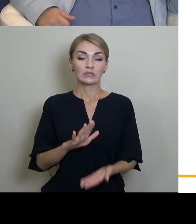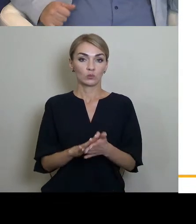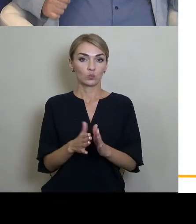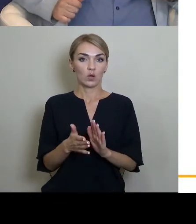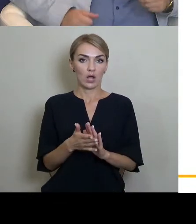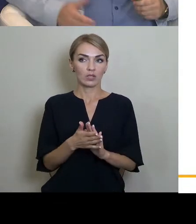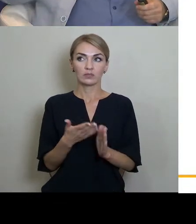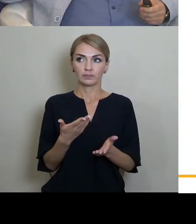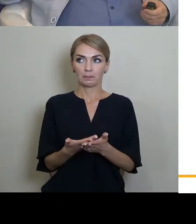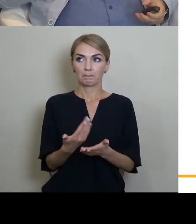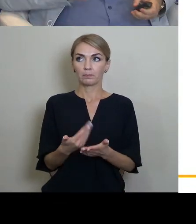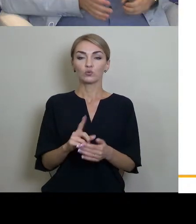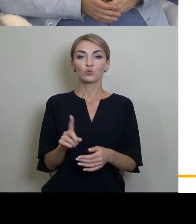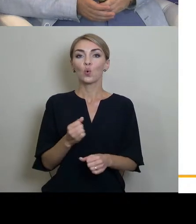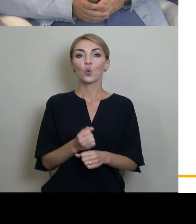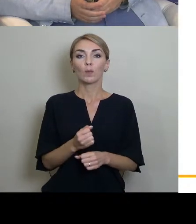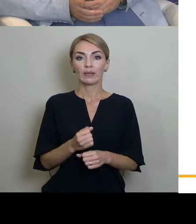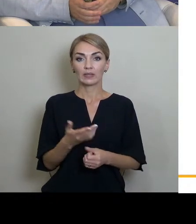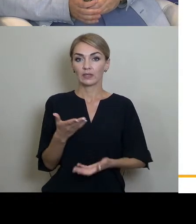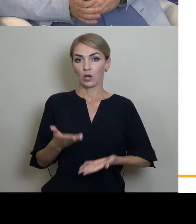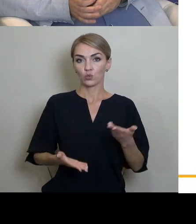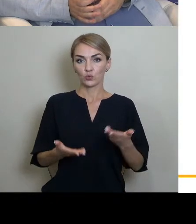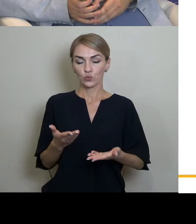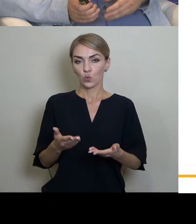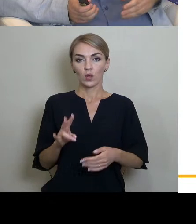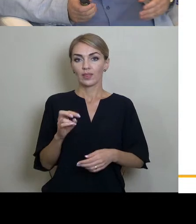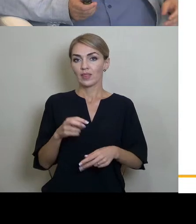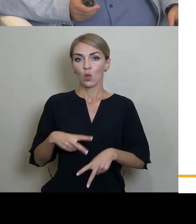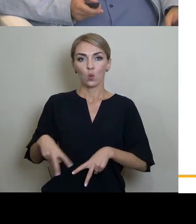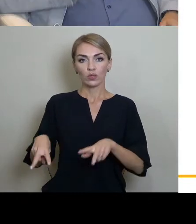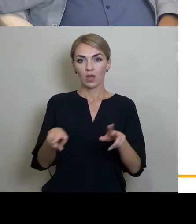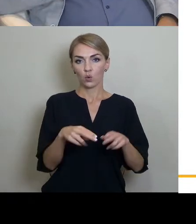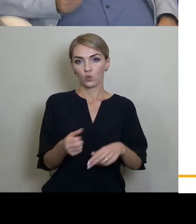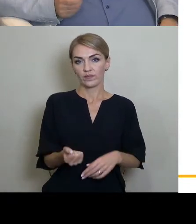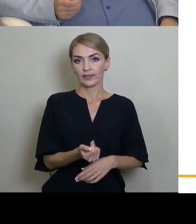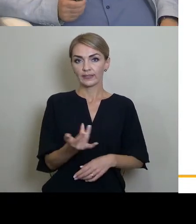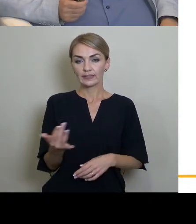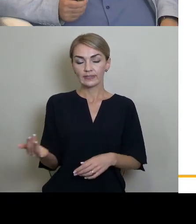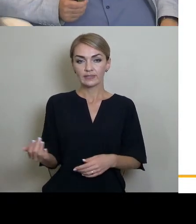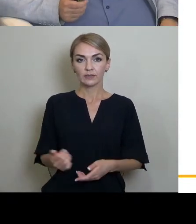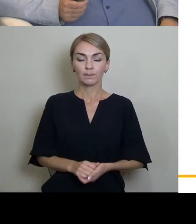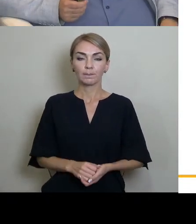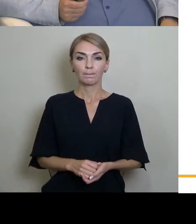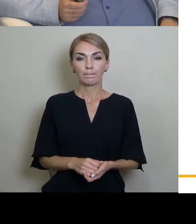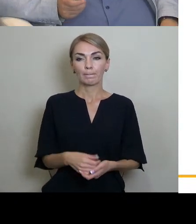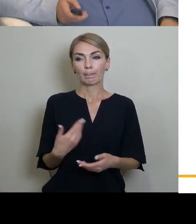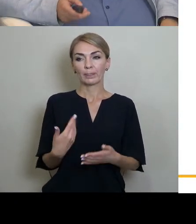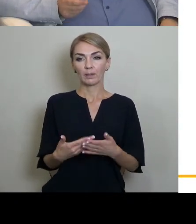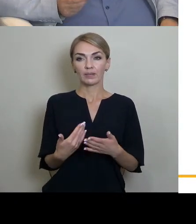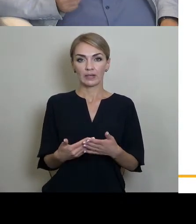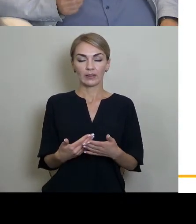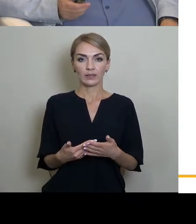But we had instances, an example is here. What shall we do if the number is different?